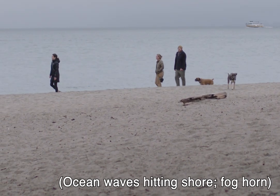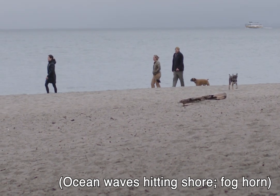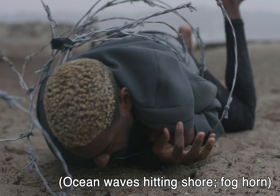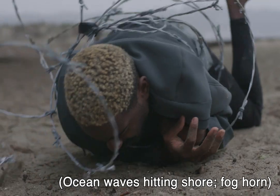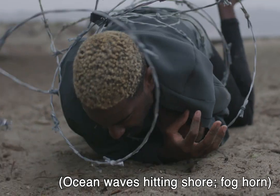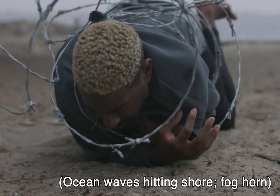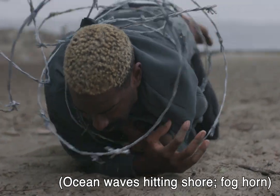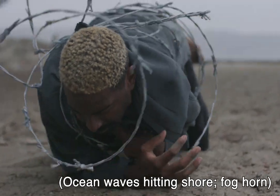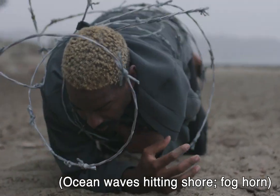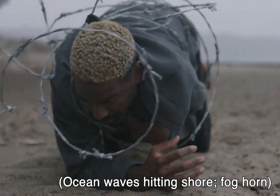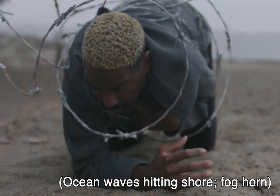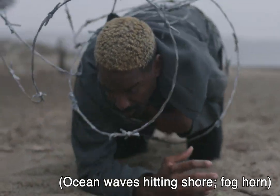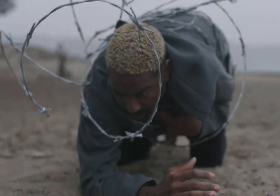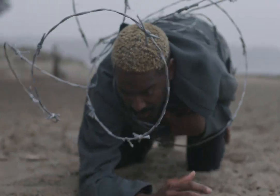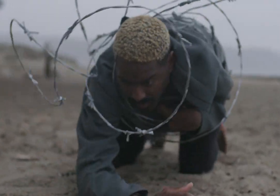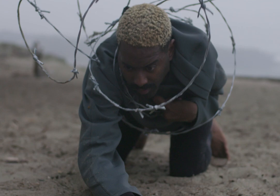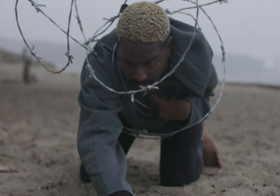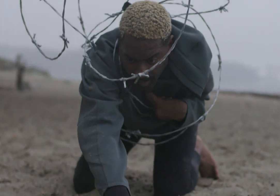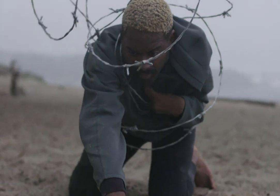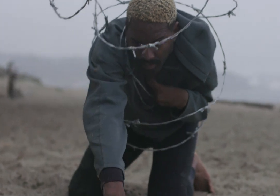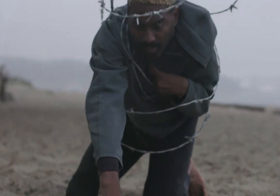on.